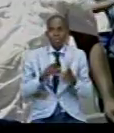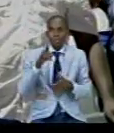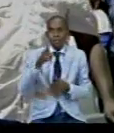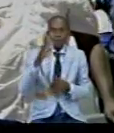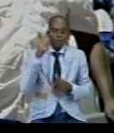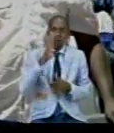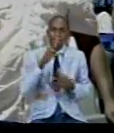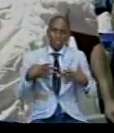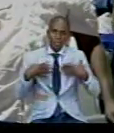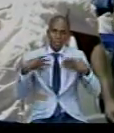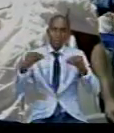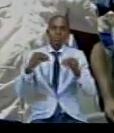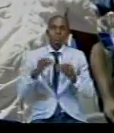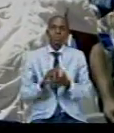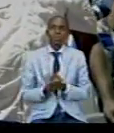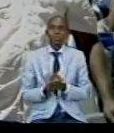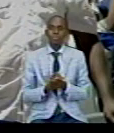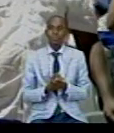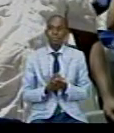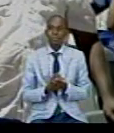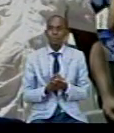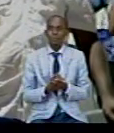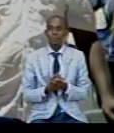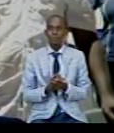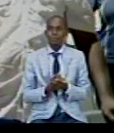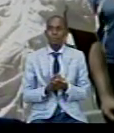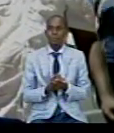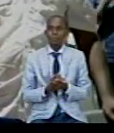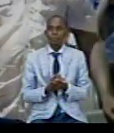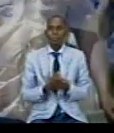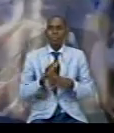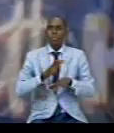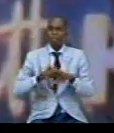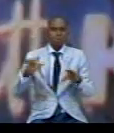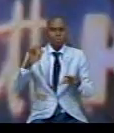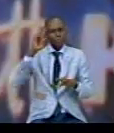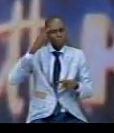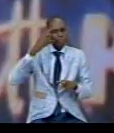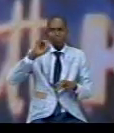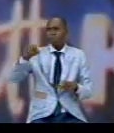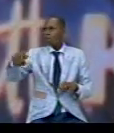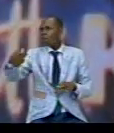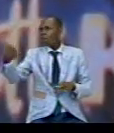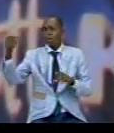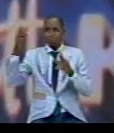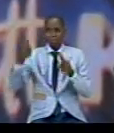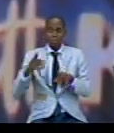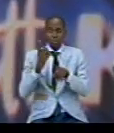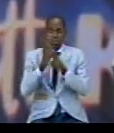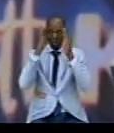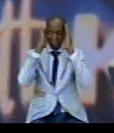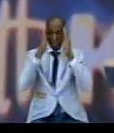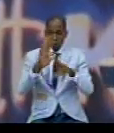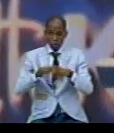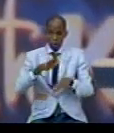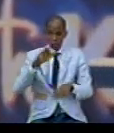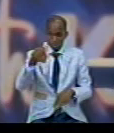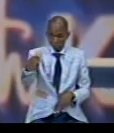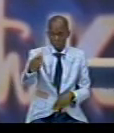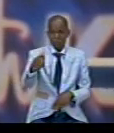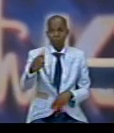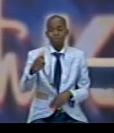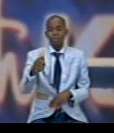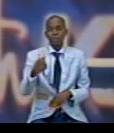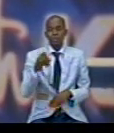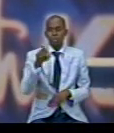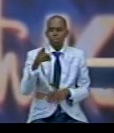Amen. Don't think of other people now, just yourself. whatever the problem, you are blind, you